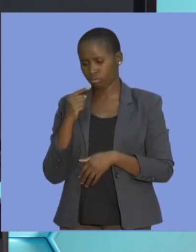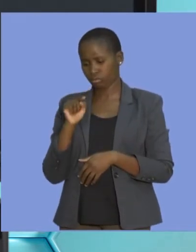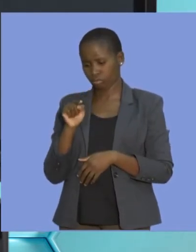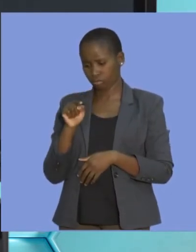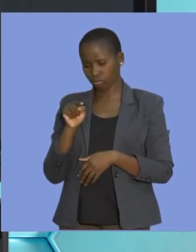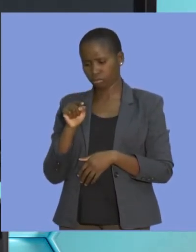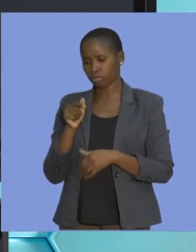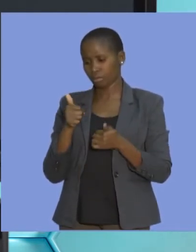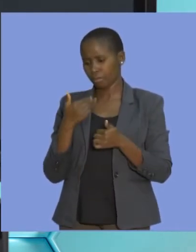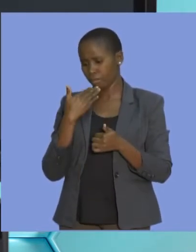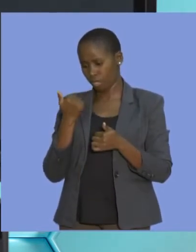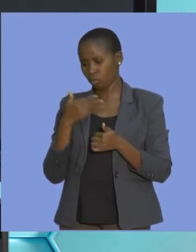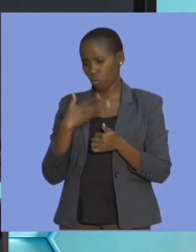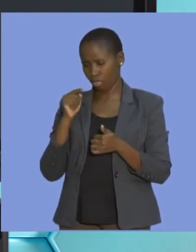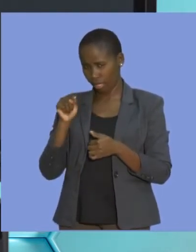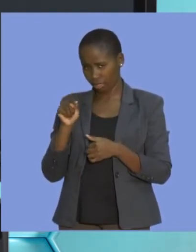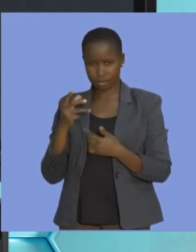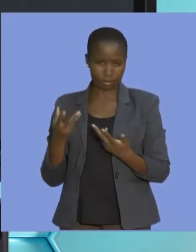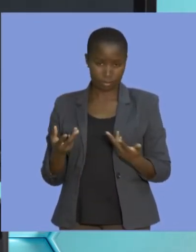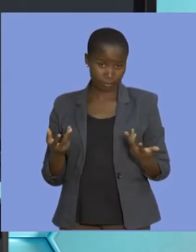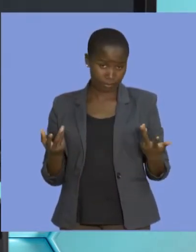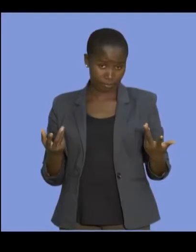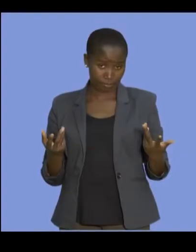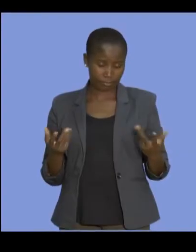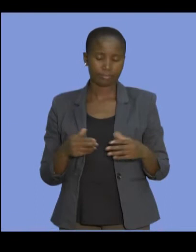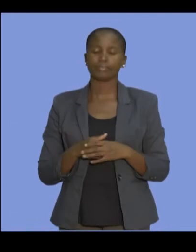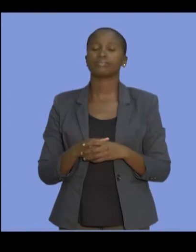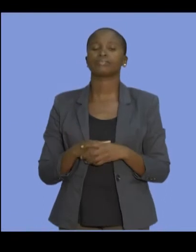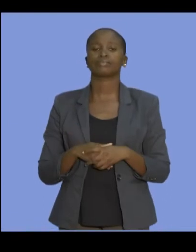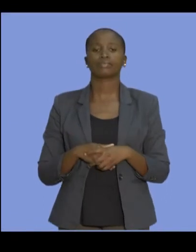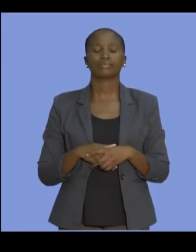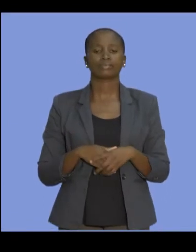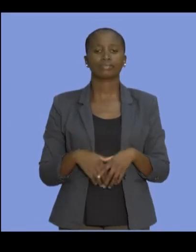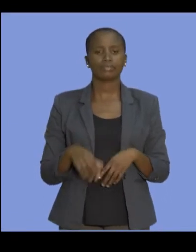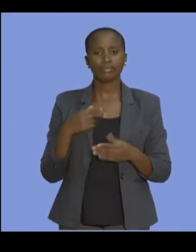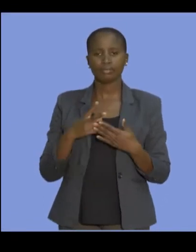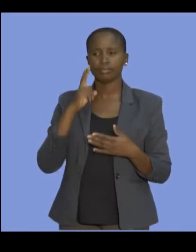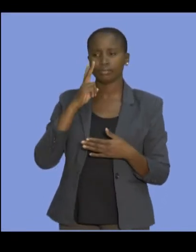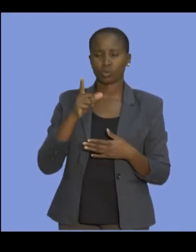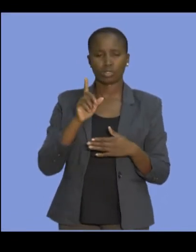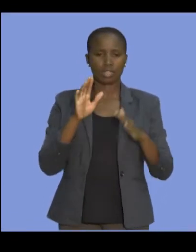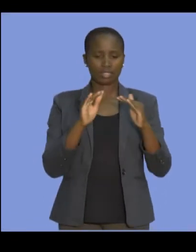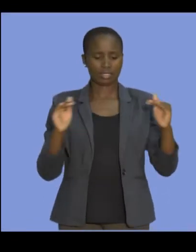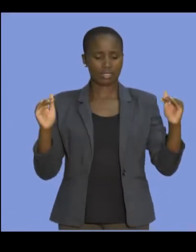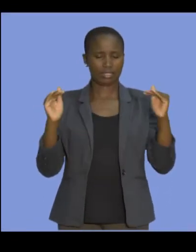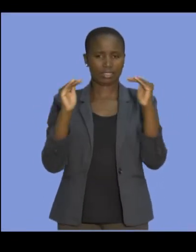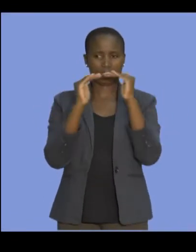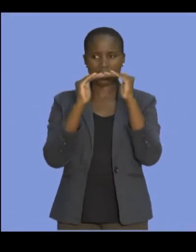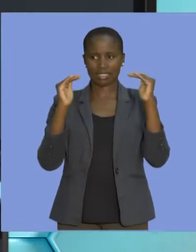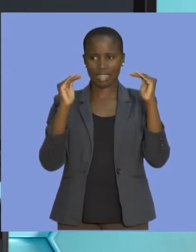yes, that is an outlier. Okay. We'll look at standard deviation. The standard